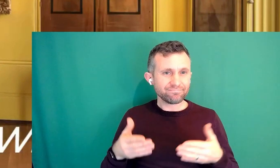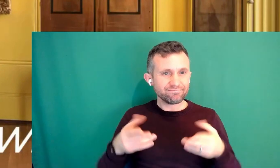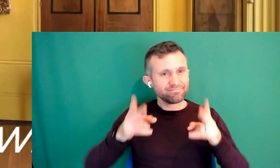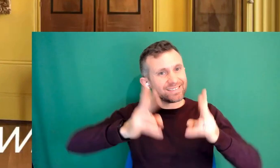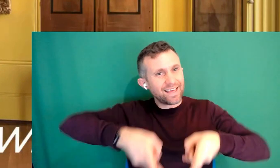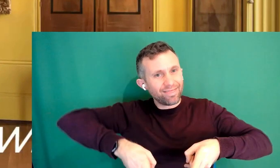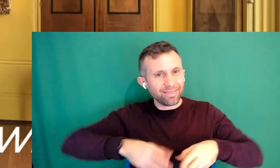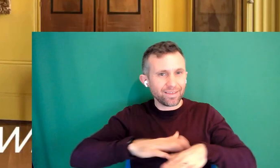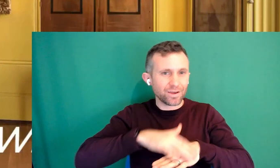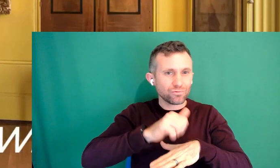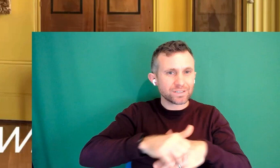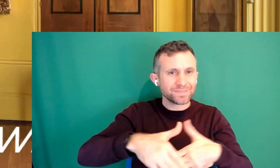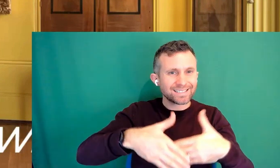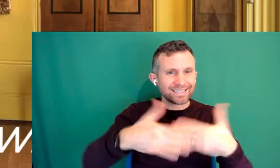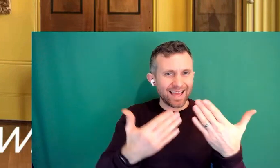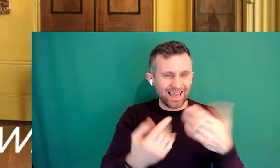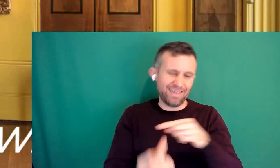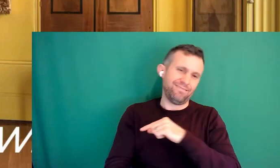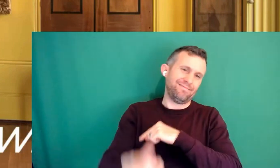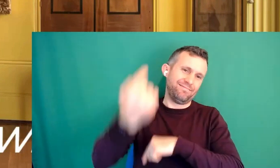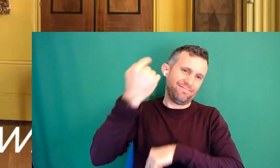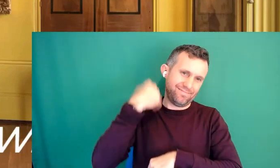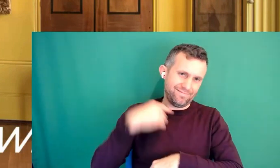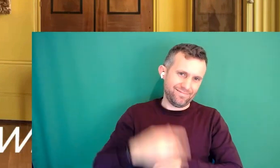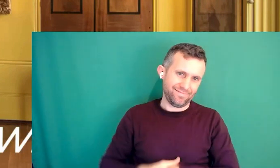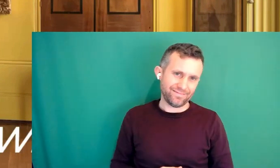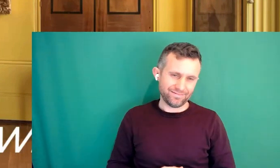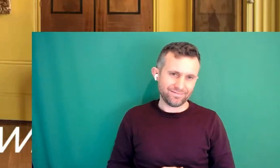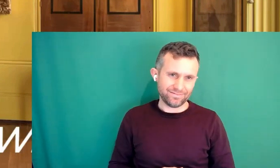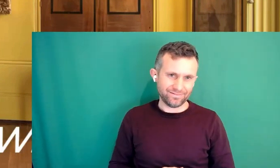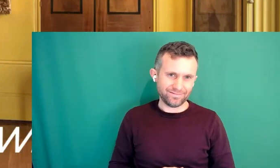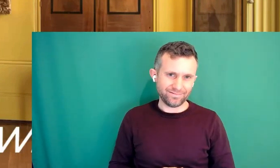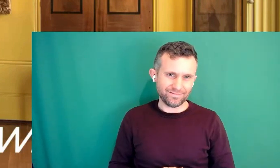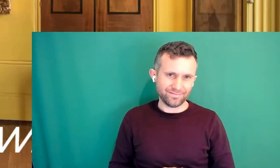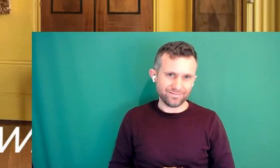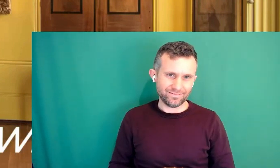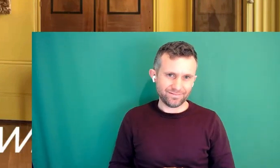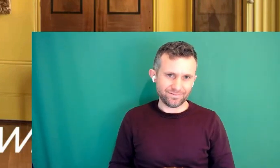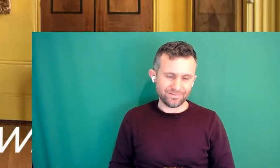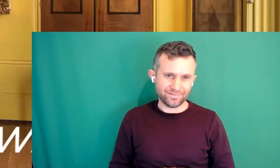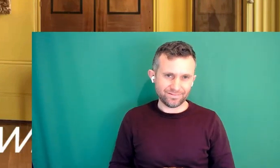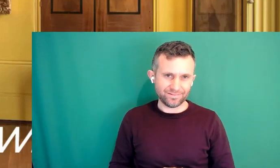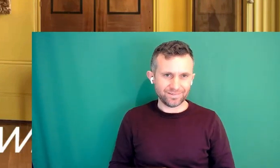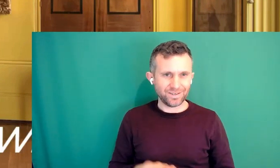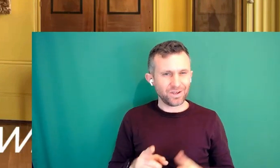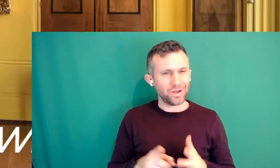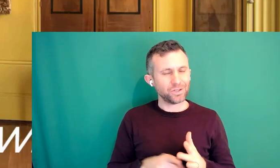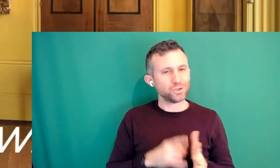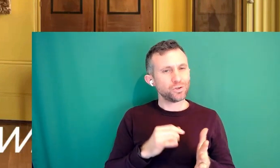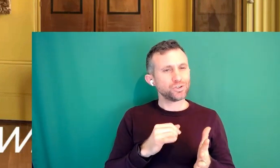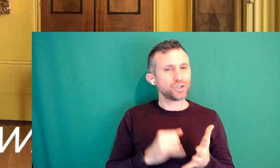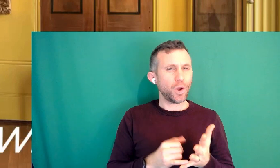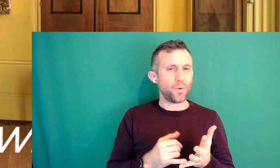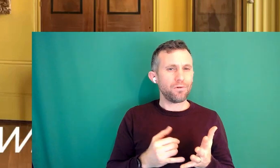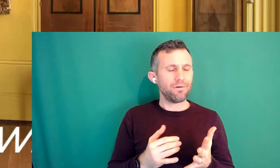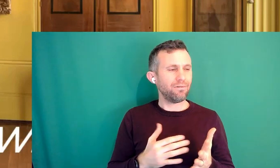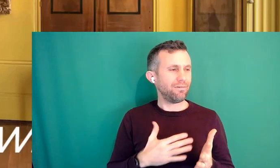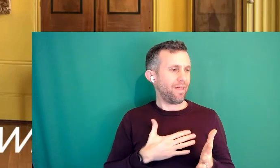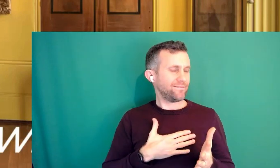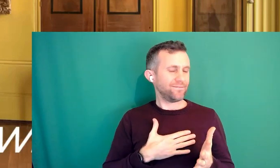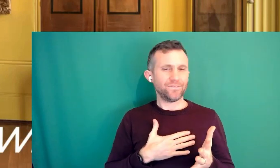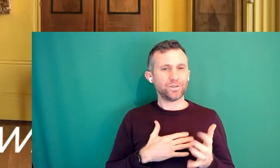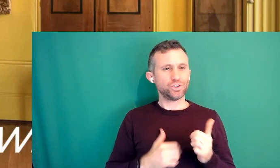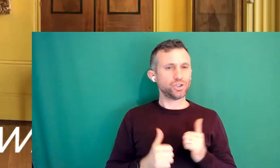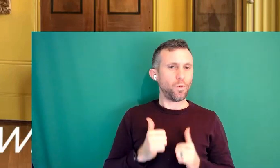entertainment. The north drawing room acts as more of a second picture room, where Soane could entertain